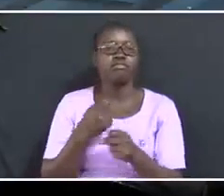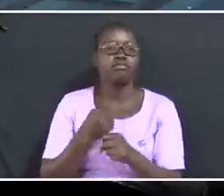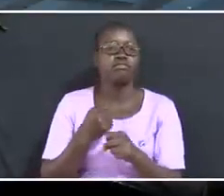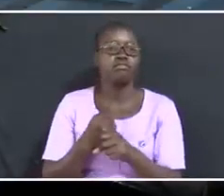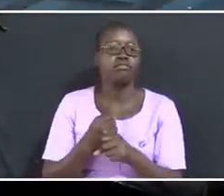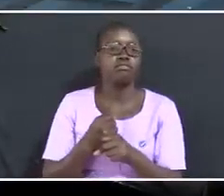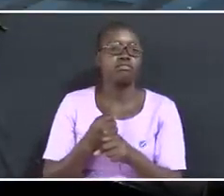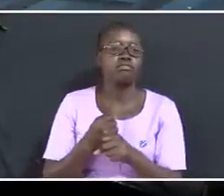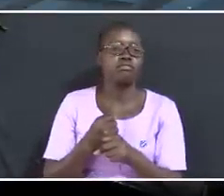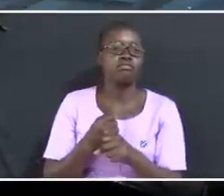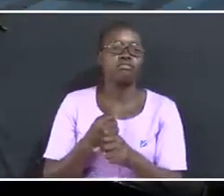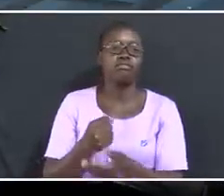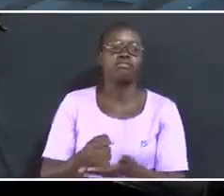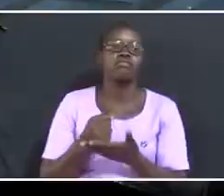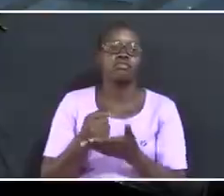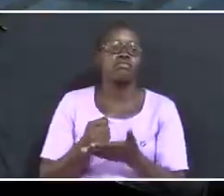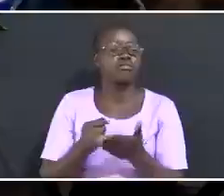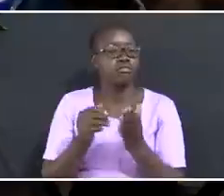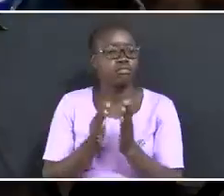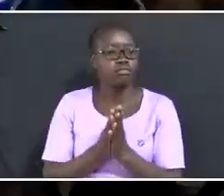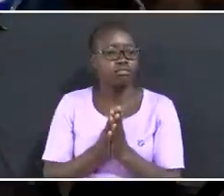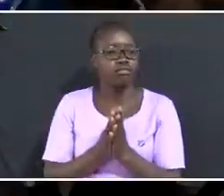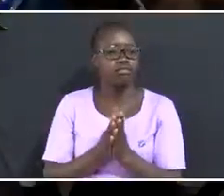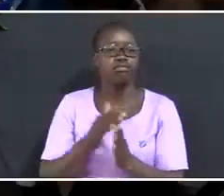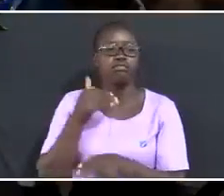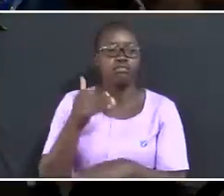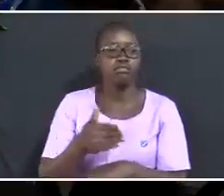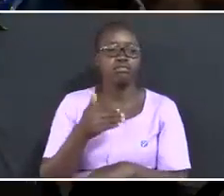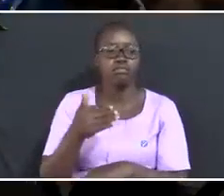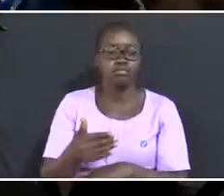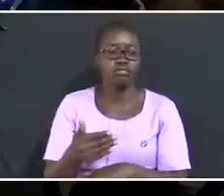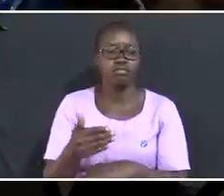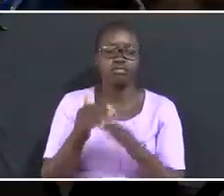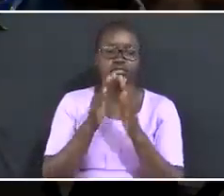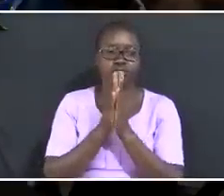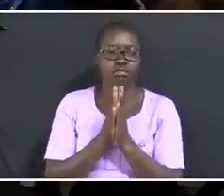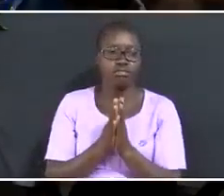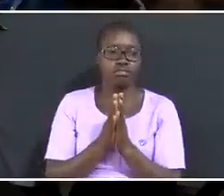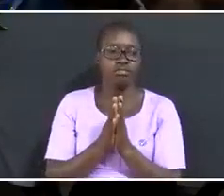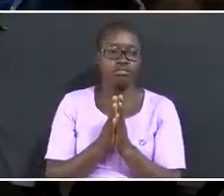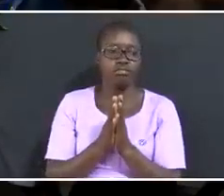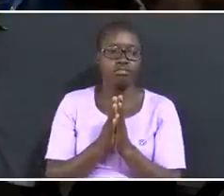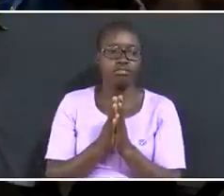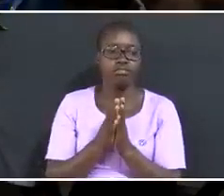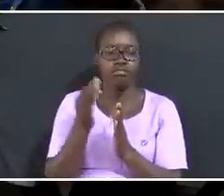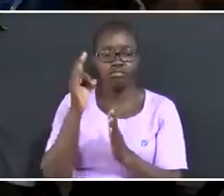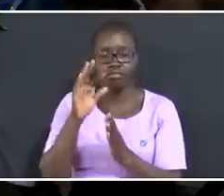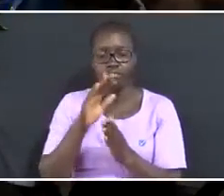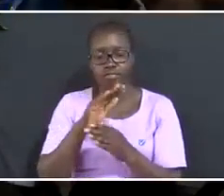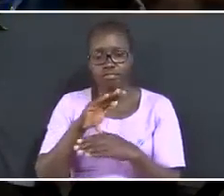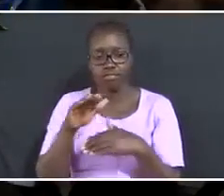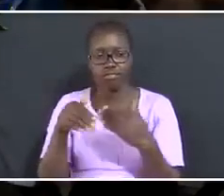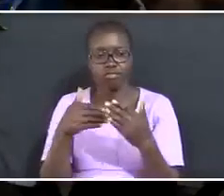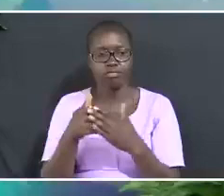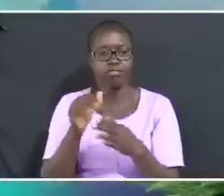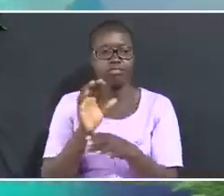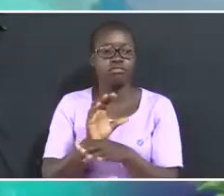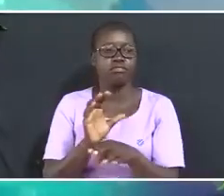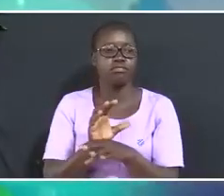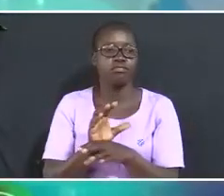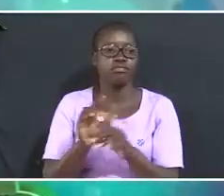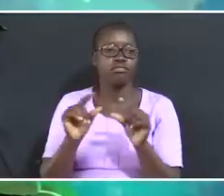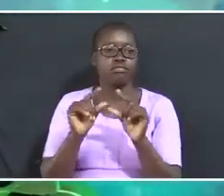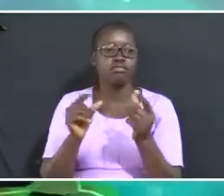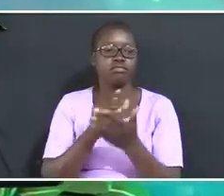is we can intervene with constant prayer of the whole church or a group on